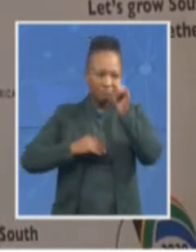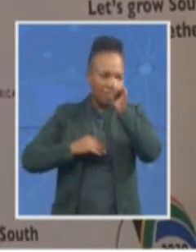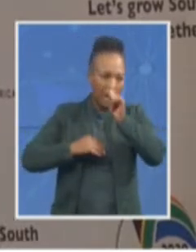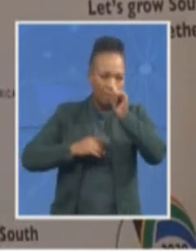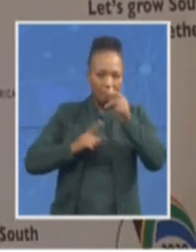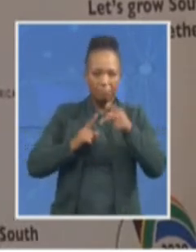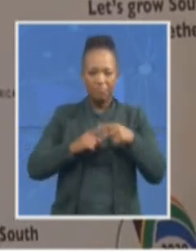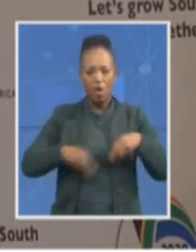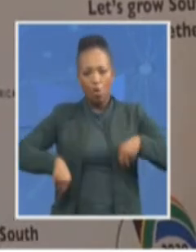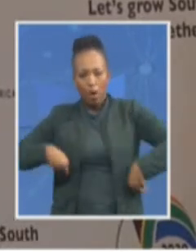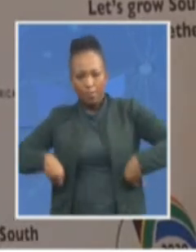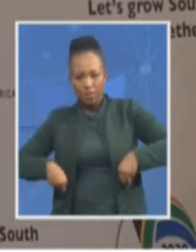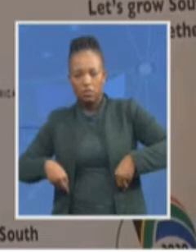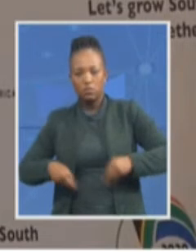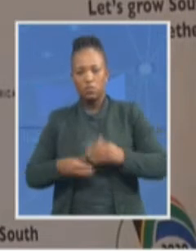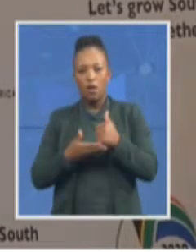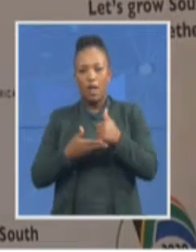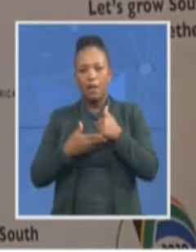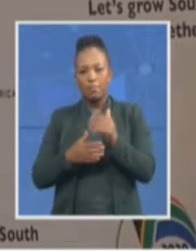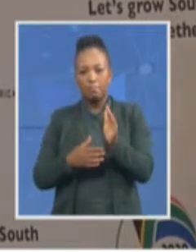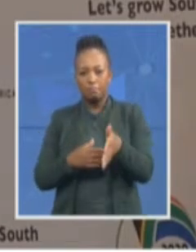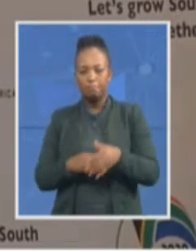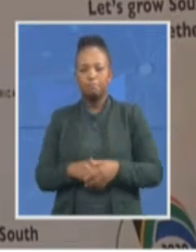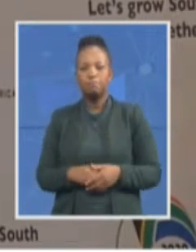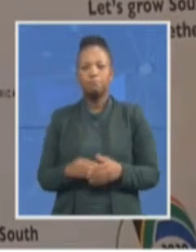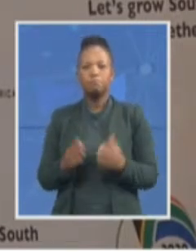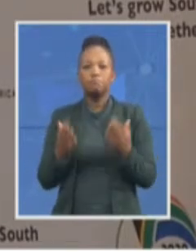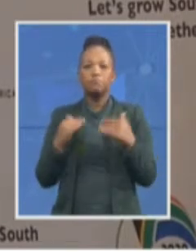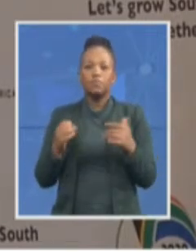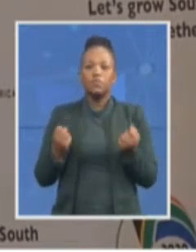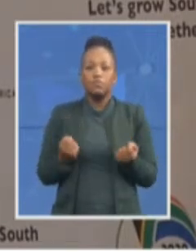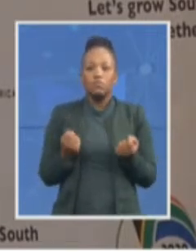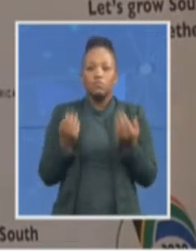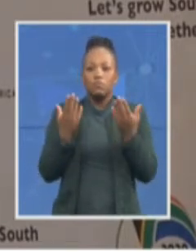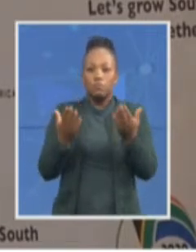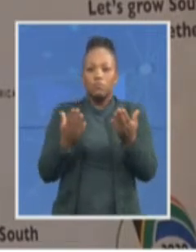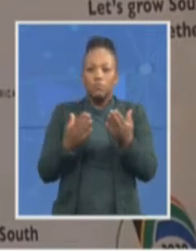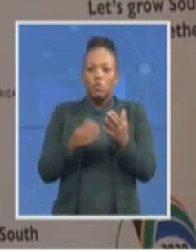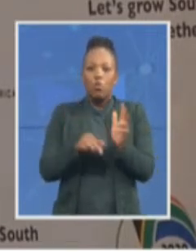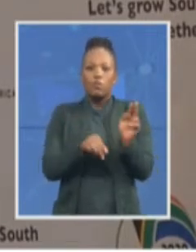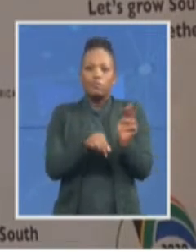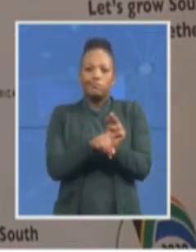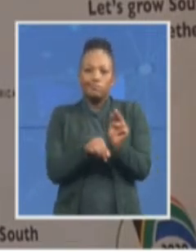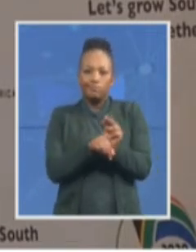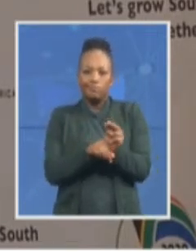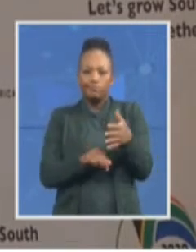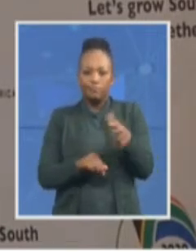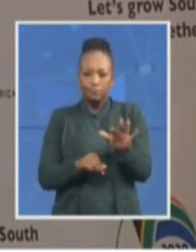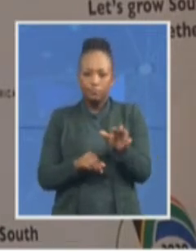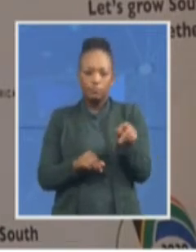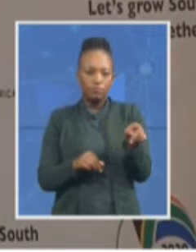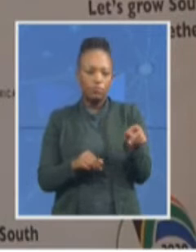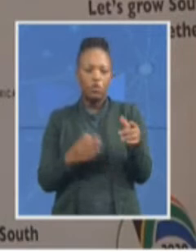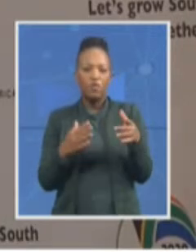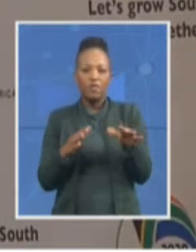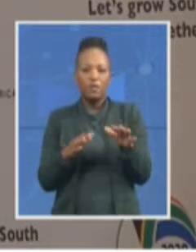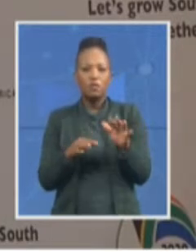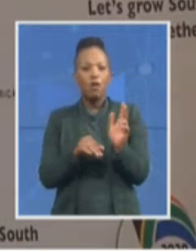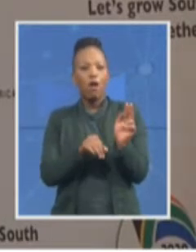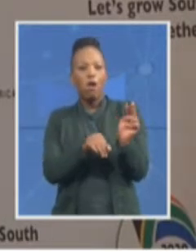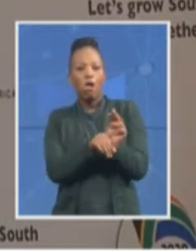oversight visit. Cabinet welcomed the successful oversight visit by the Minister of Public Works and